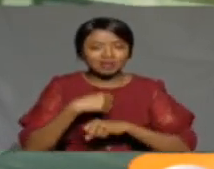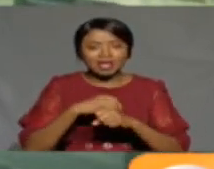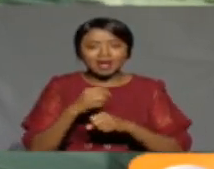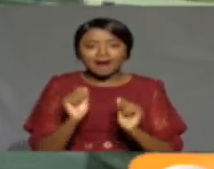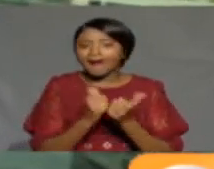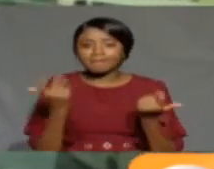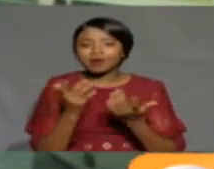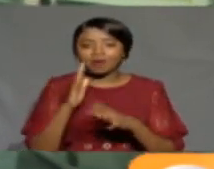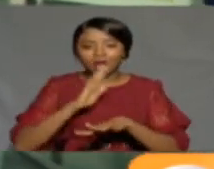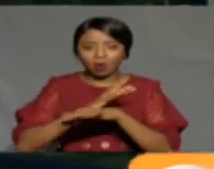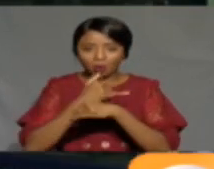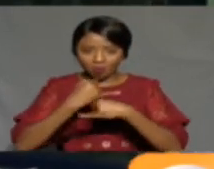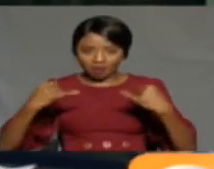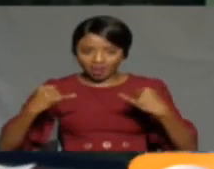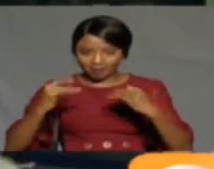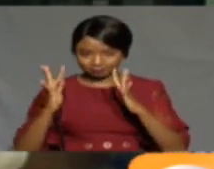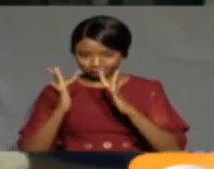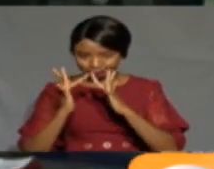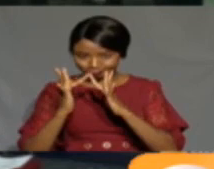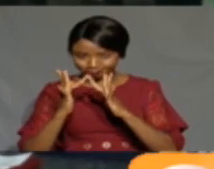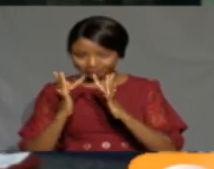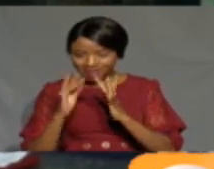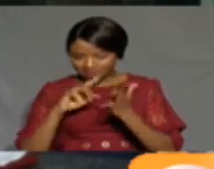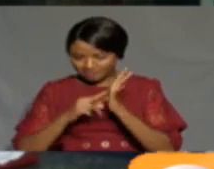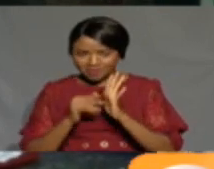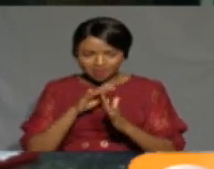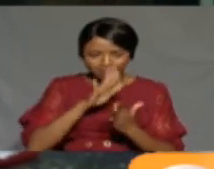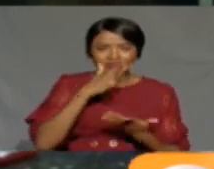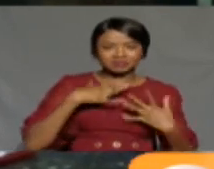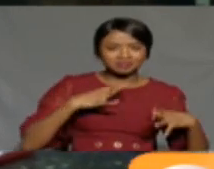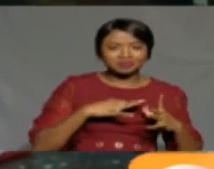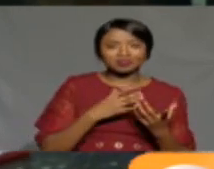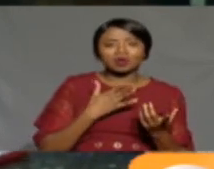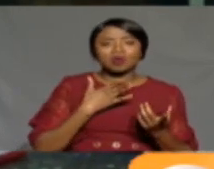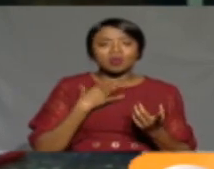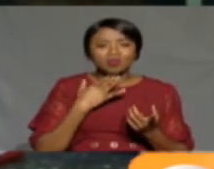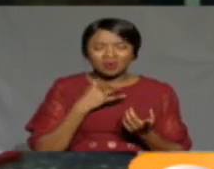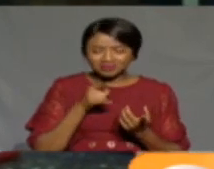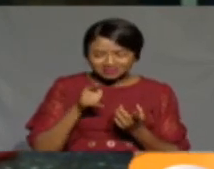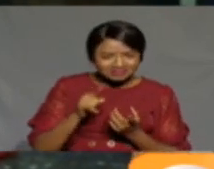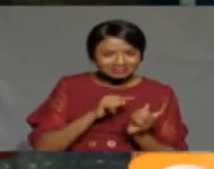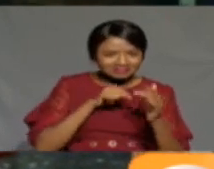online. This seen as a trend that will see most lenders drop brick and mortar to